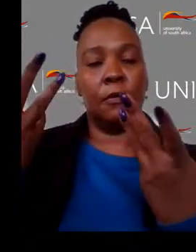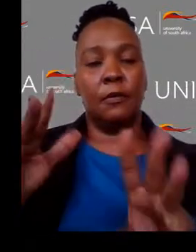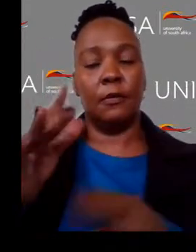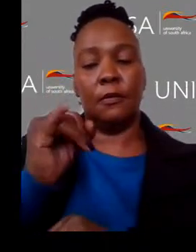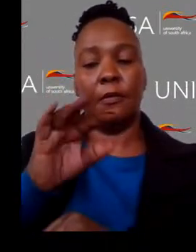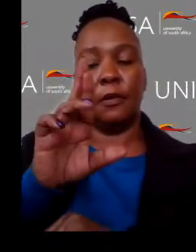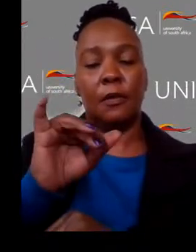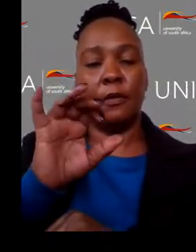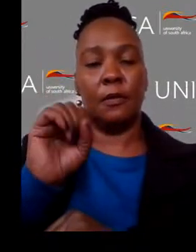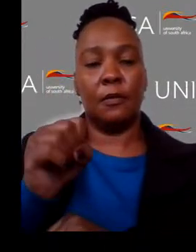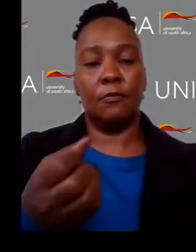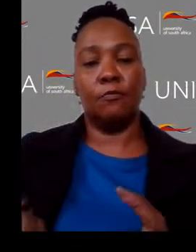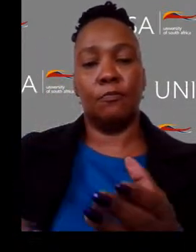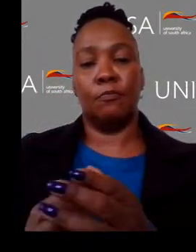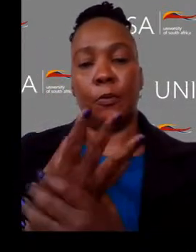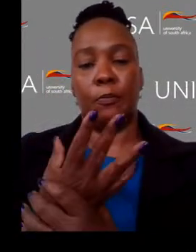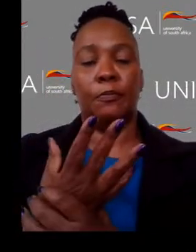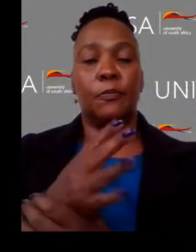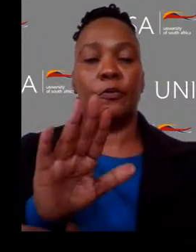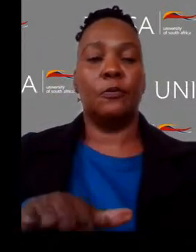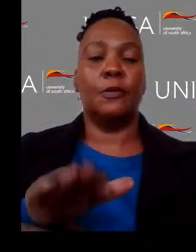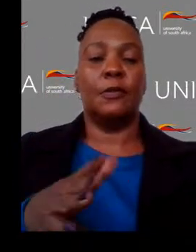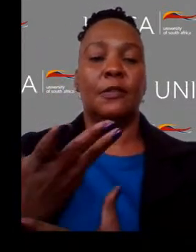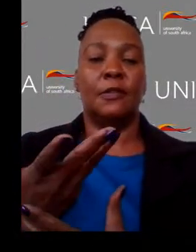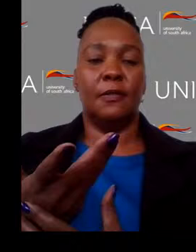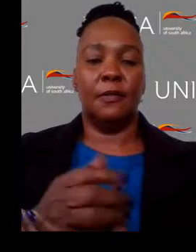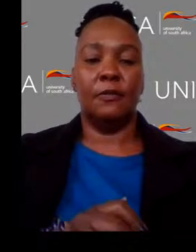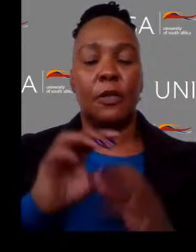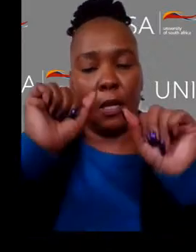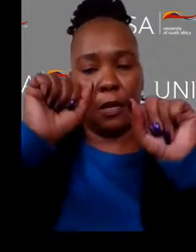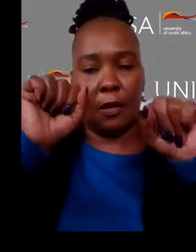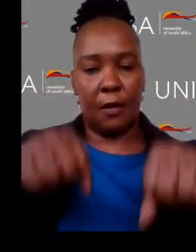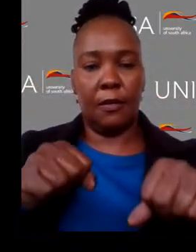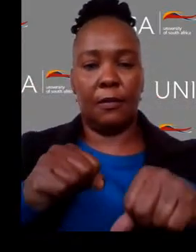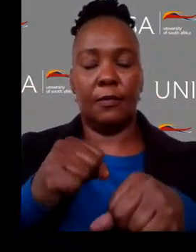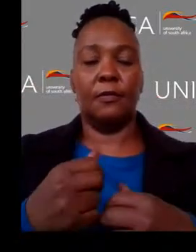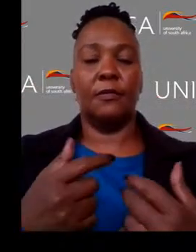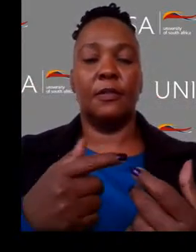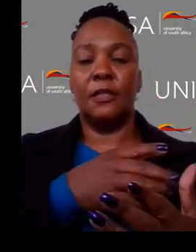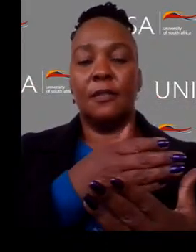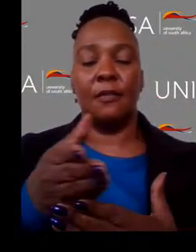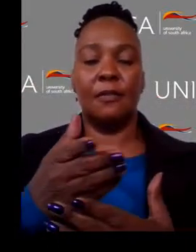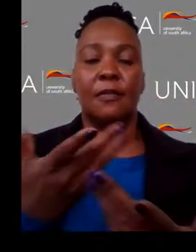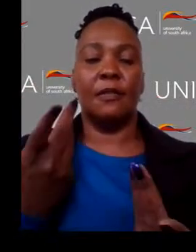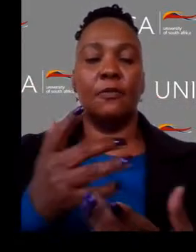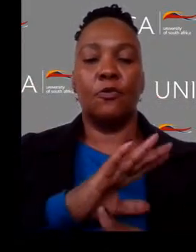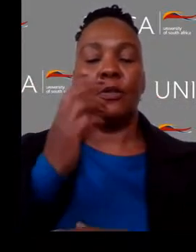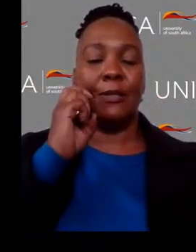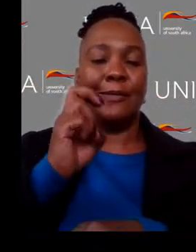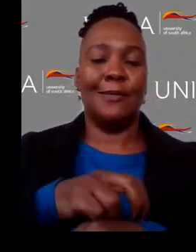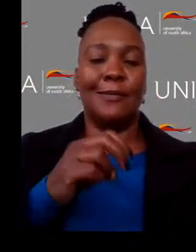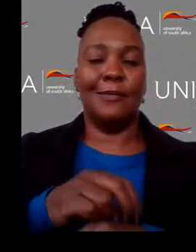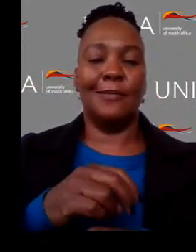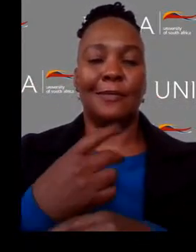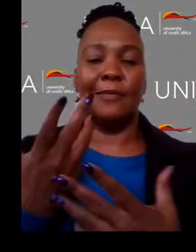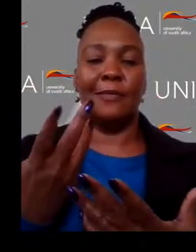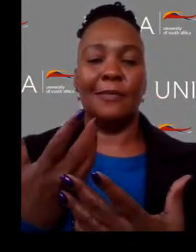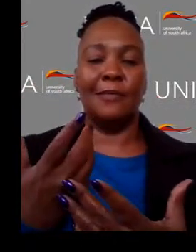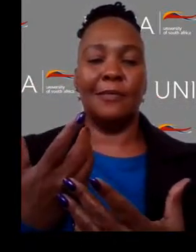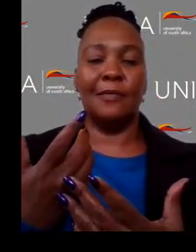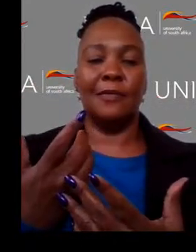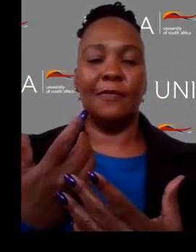up automatically. Now you will need to agree to the terms and conditions. You do not need to consent for the user